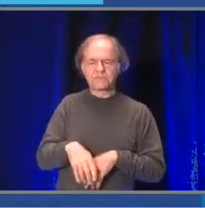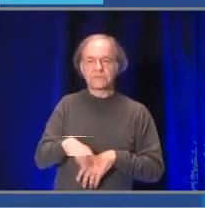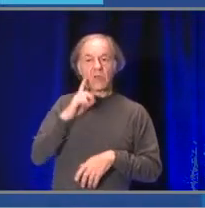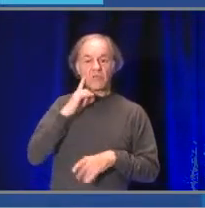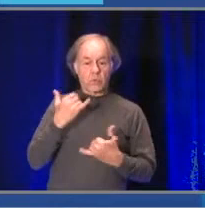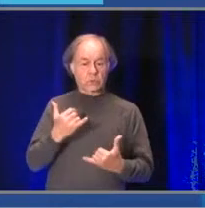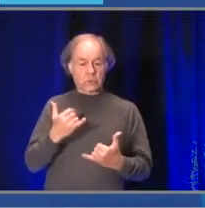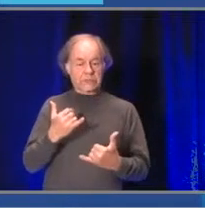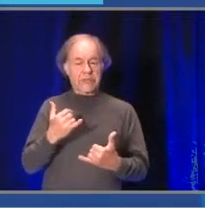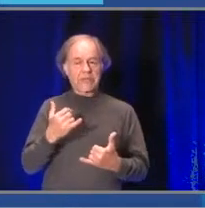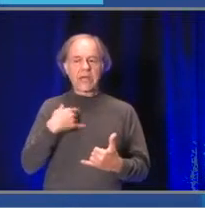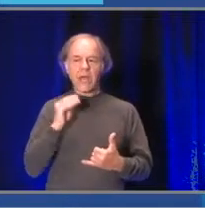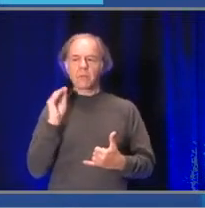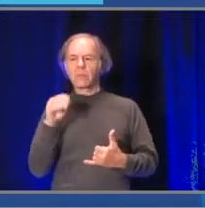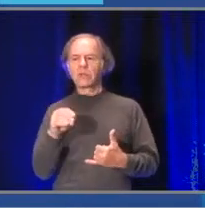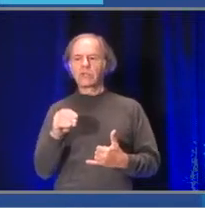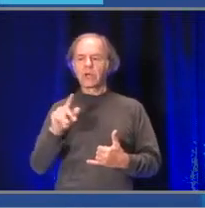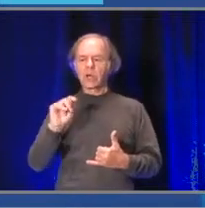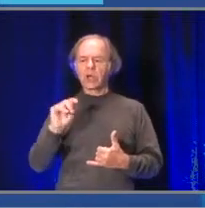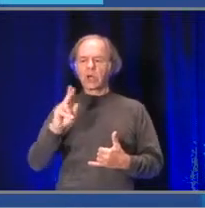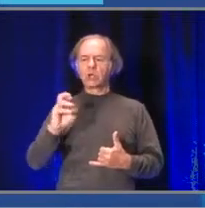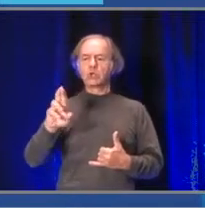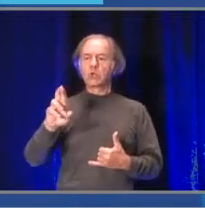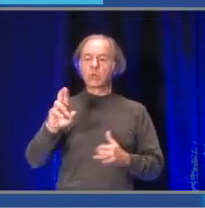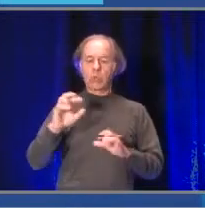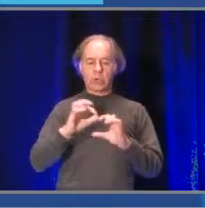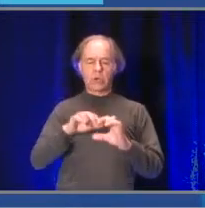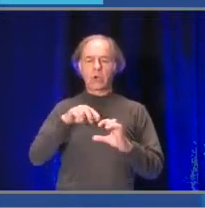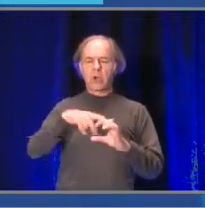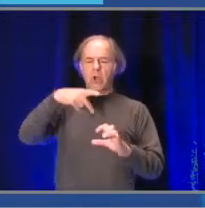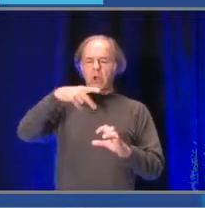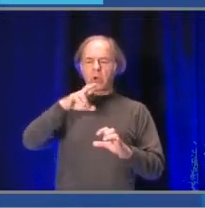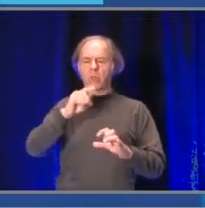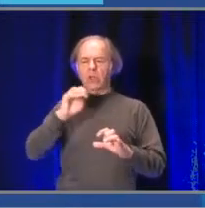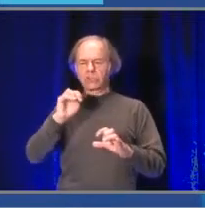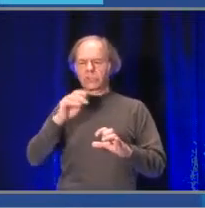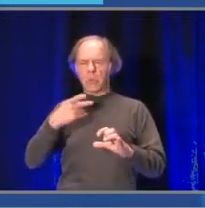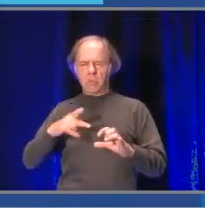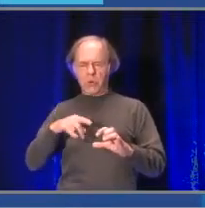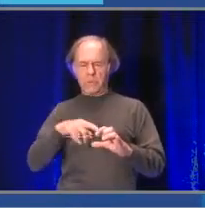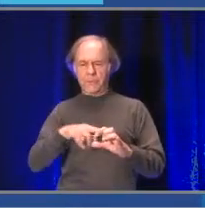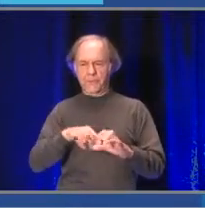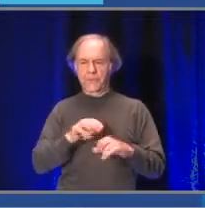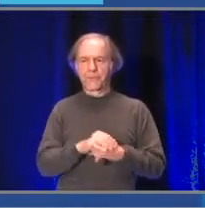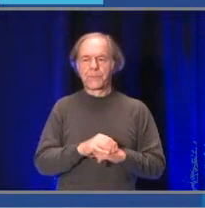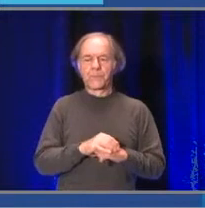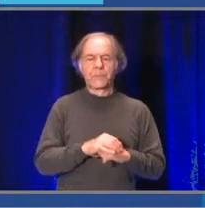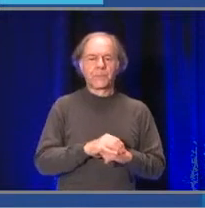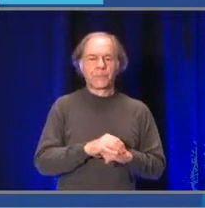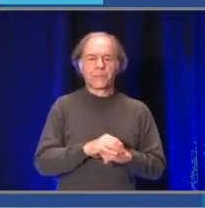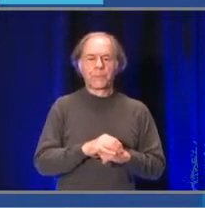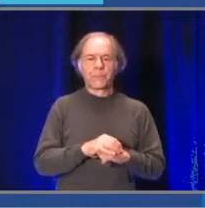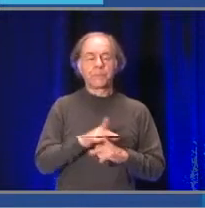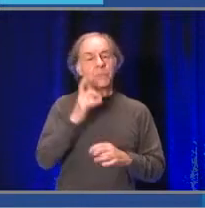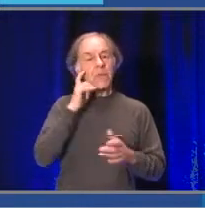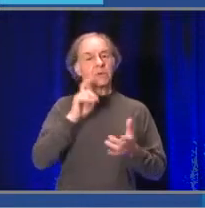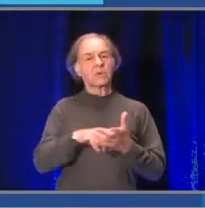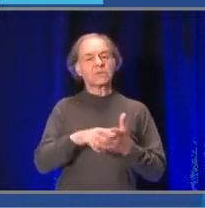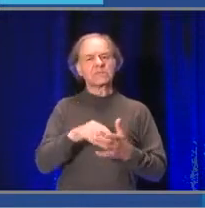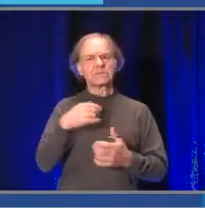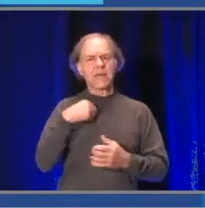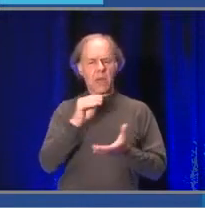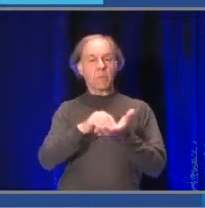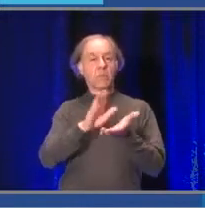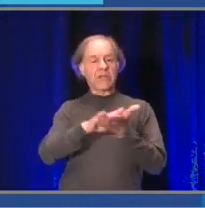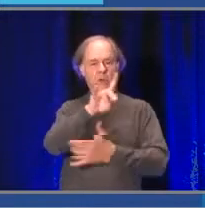I put a tumor prostosome at the bottom in purple. And as you see, there's a question